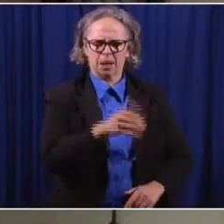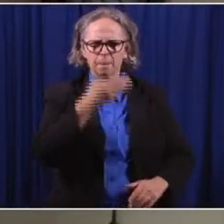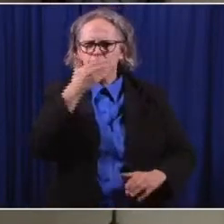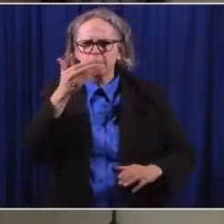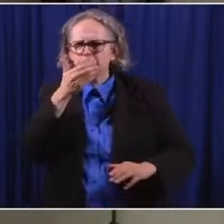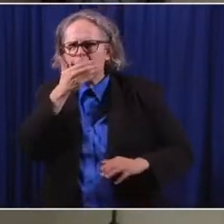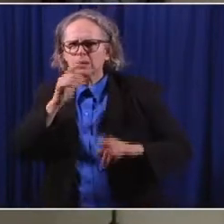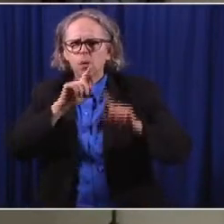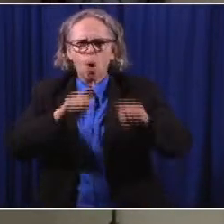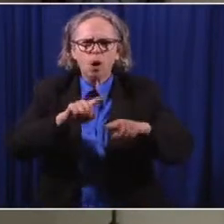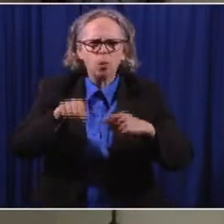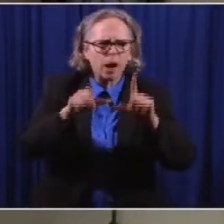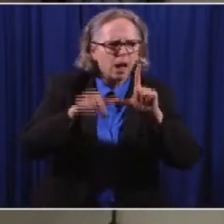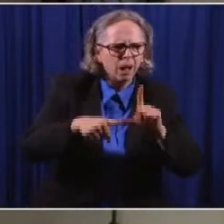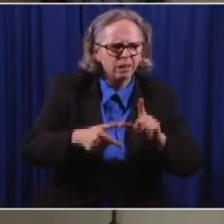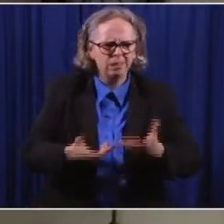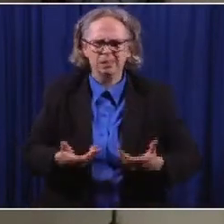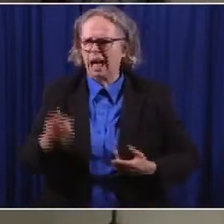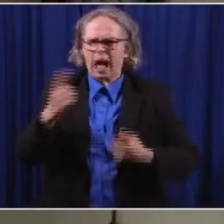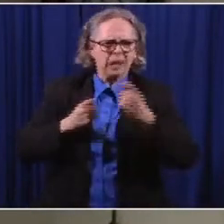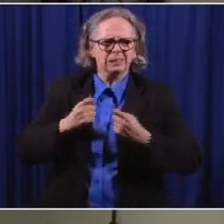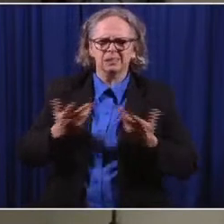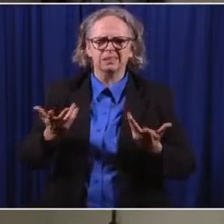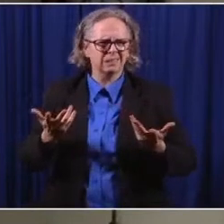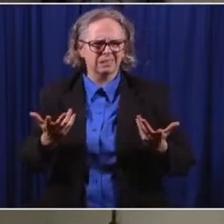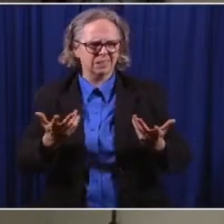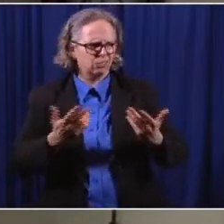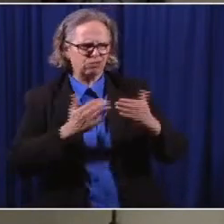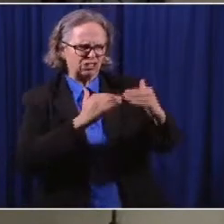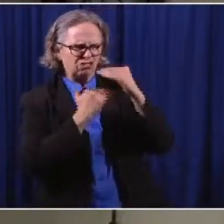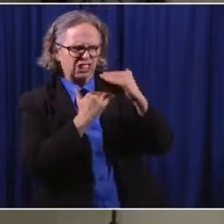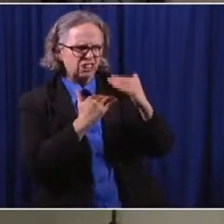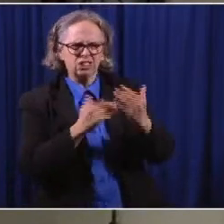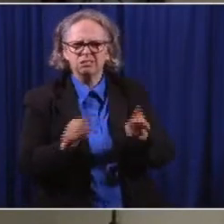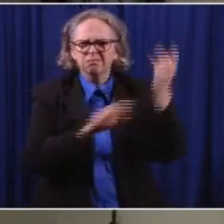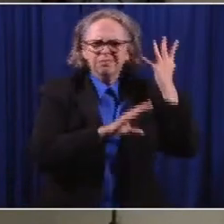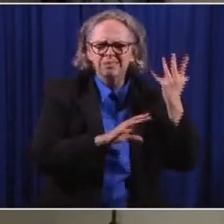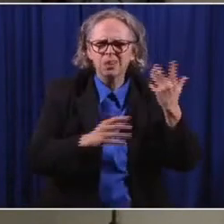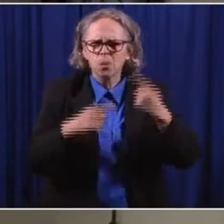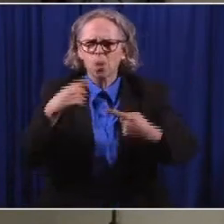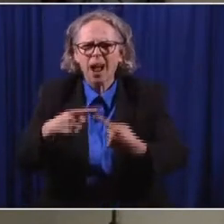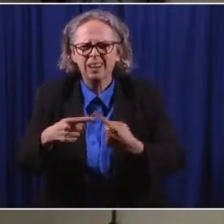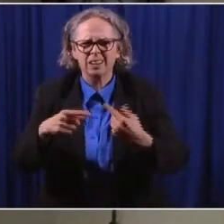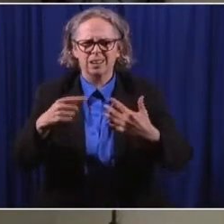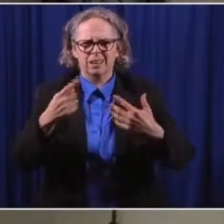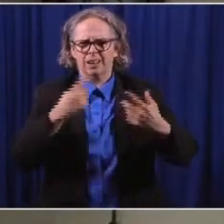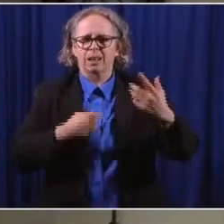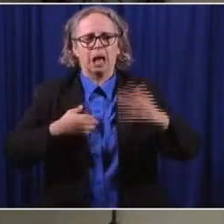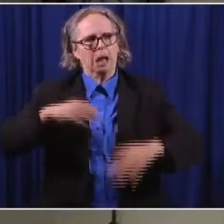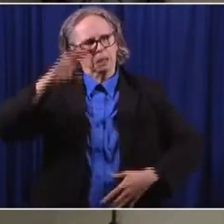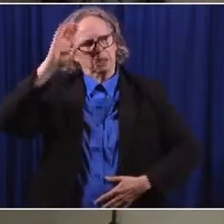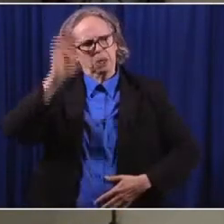question we're getting in the newsroom. Many times the anchor would say to me. So look, I know that that's on people's minds.